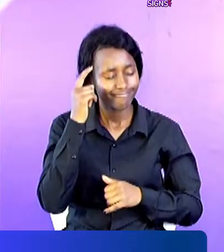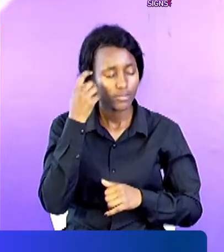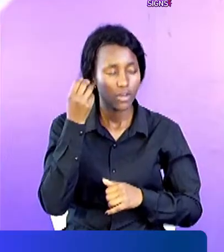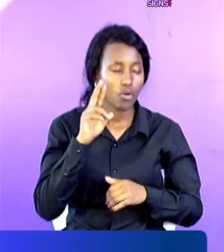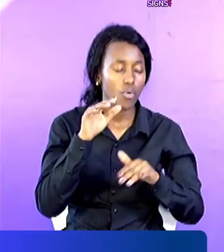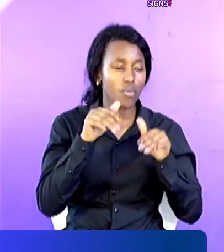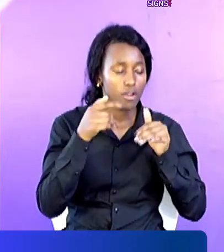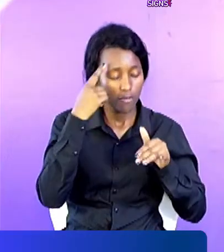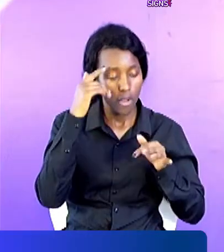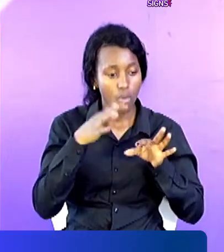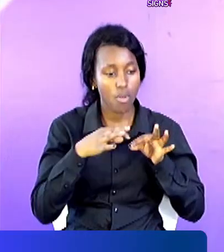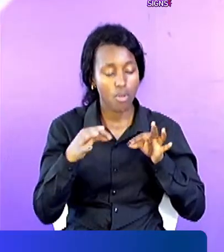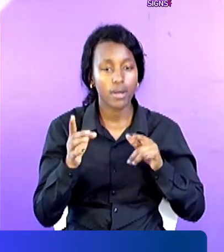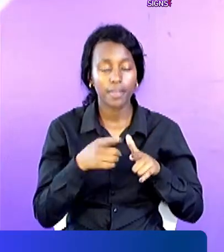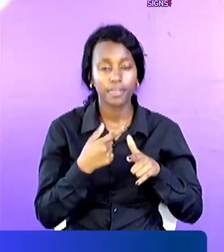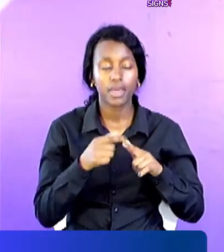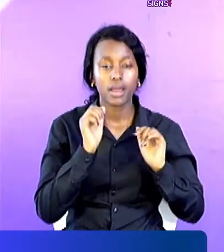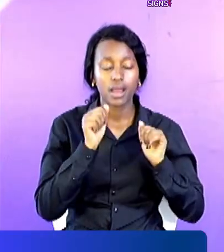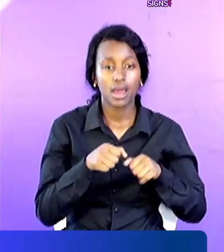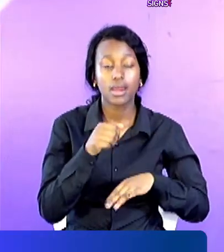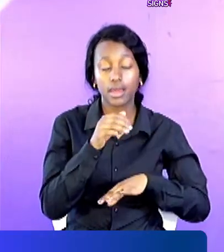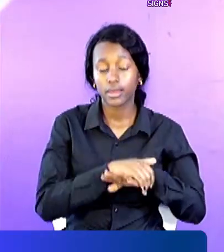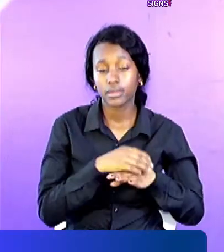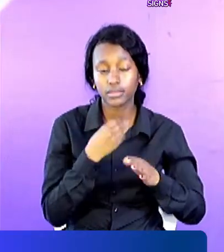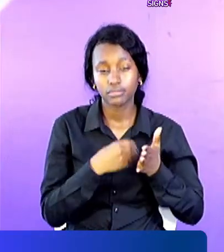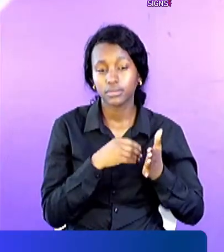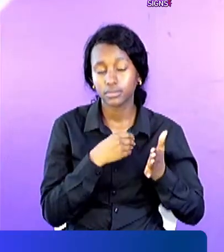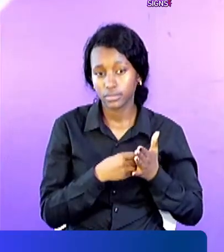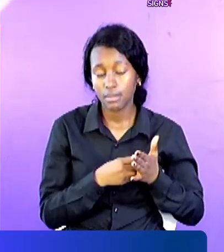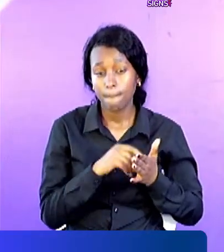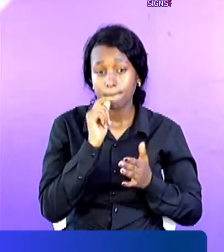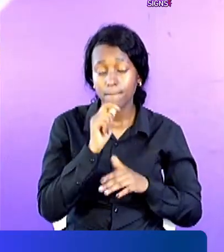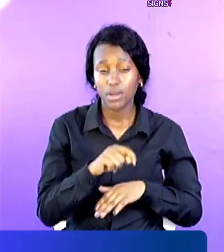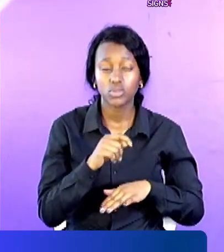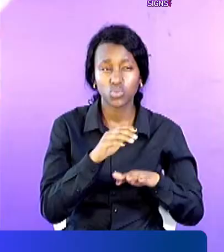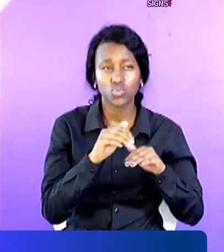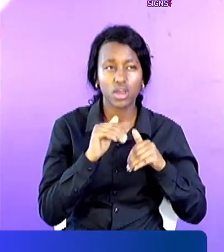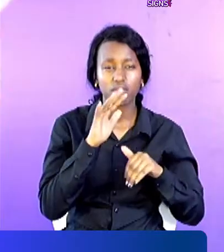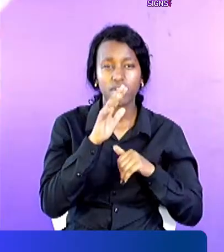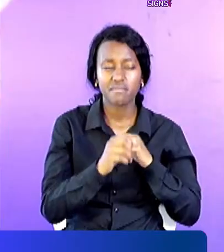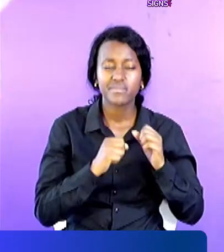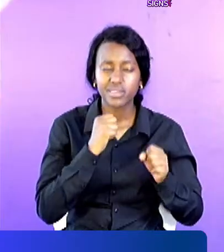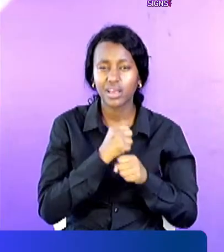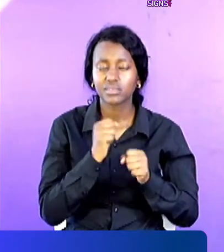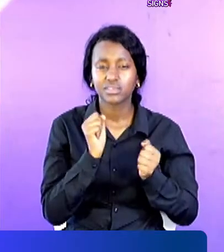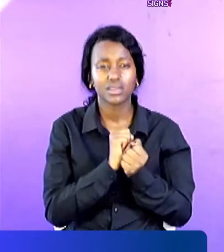from bonds? Is it really supposed to be 5-10 years?